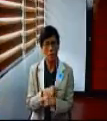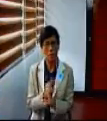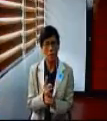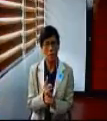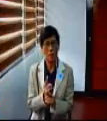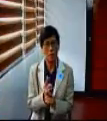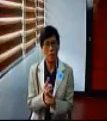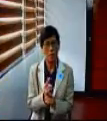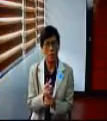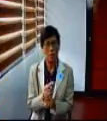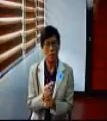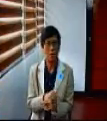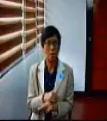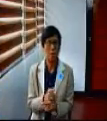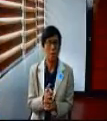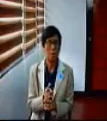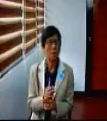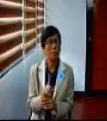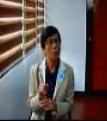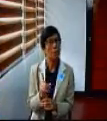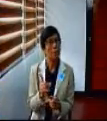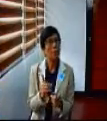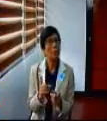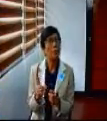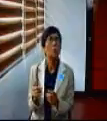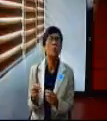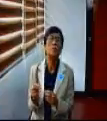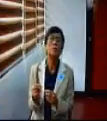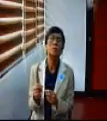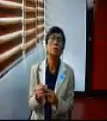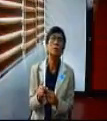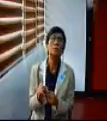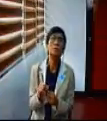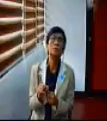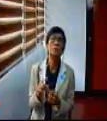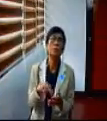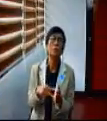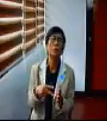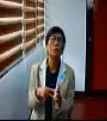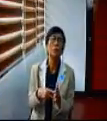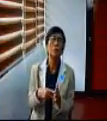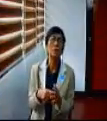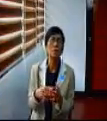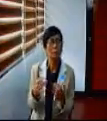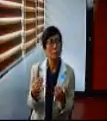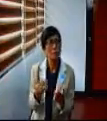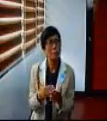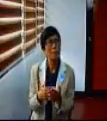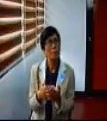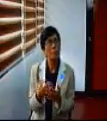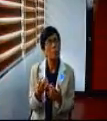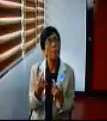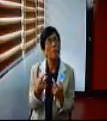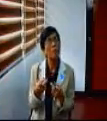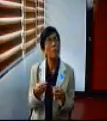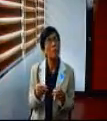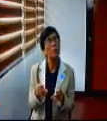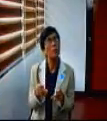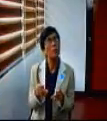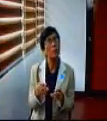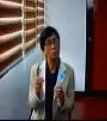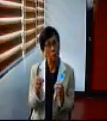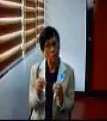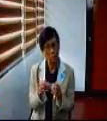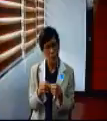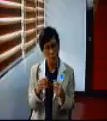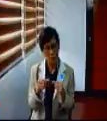goes on to talk exactly about what does the protect mean. Well, again, I'll have an opportunity to explain a little bit more as I